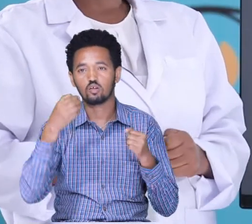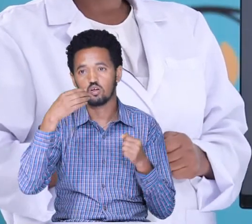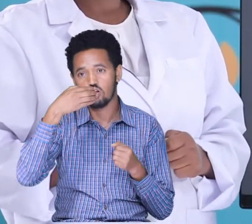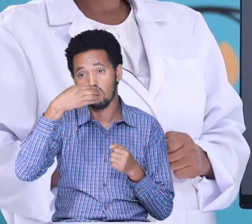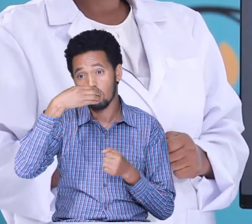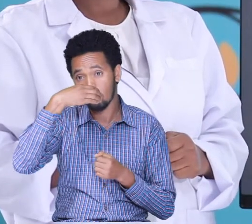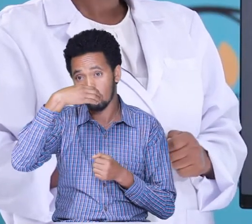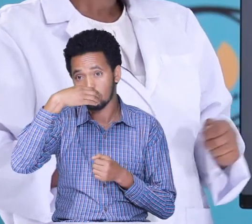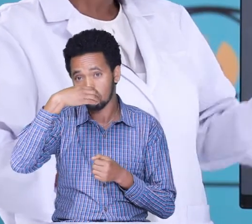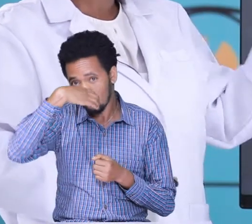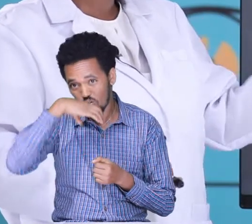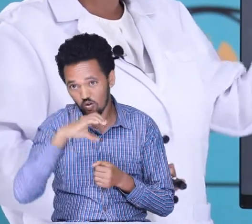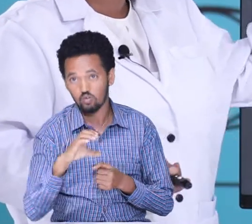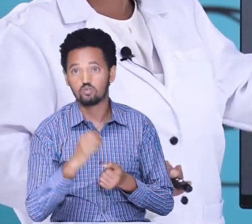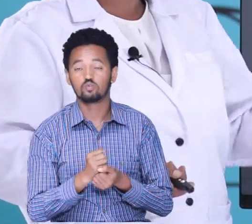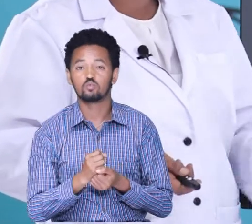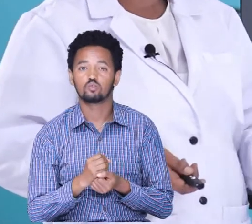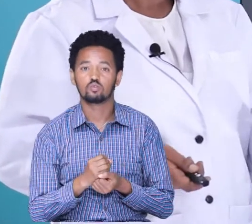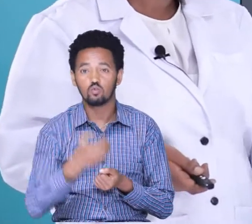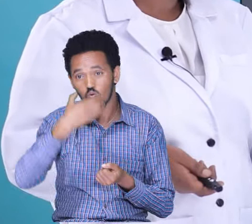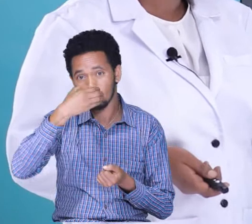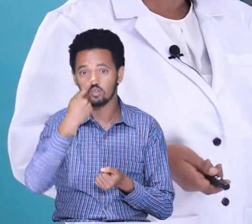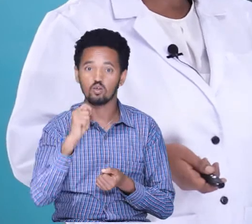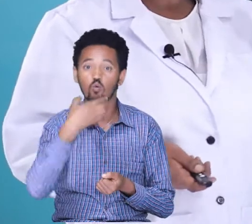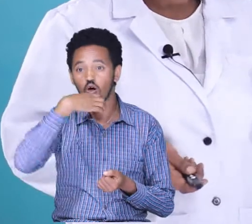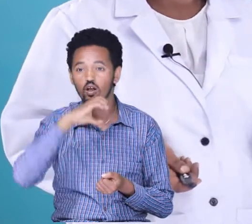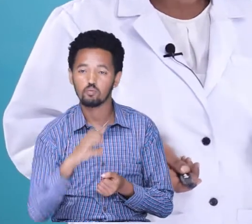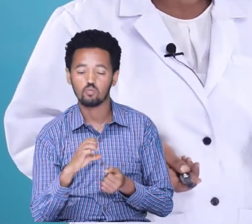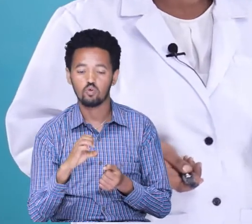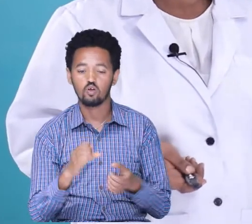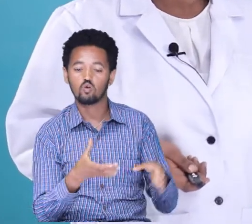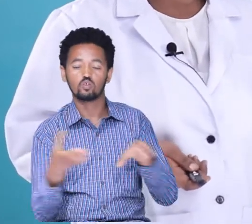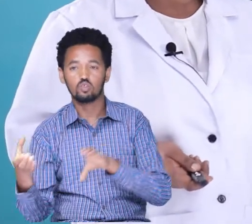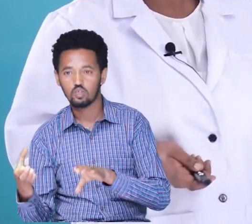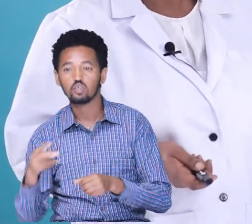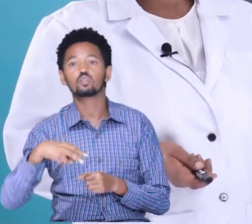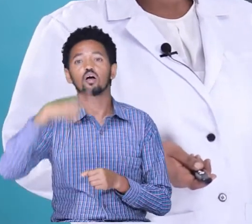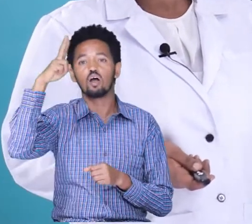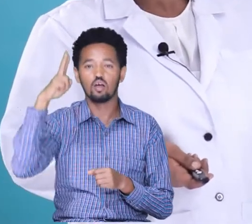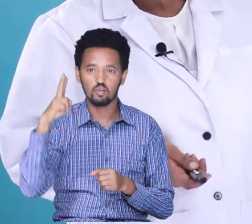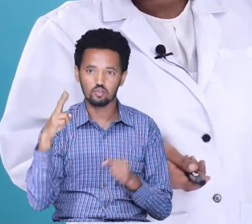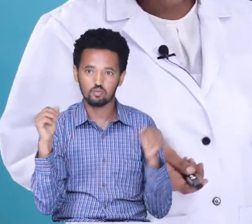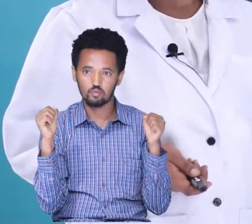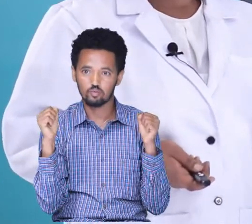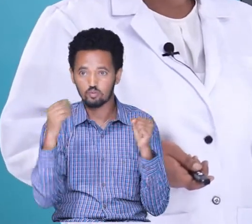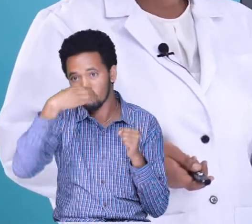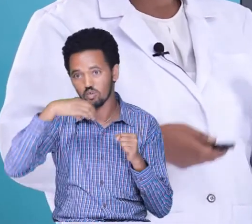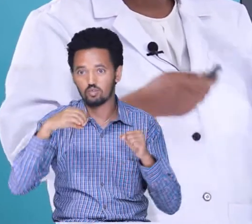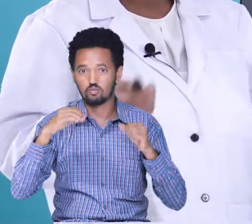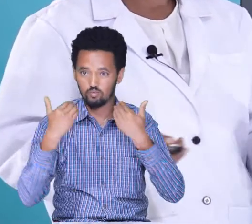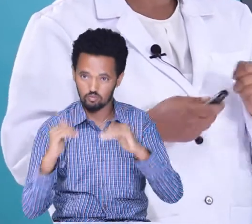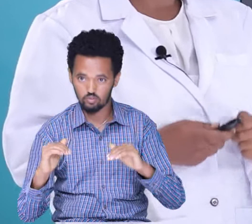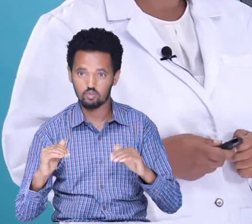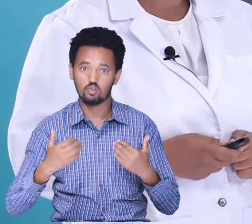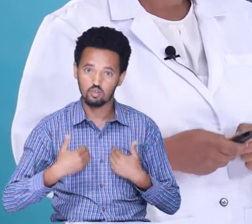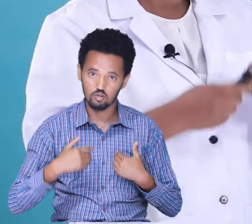ocean current. The warm ocean current have high temperature and high moisture. Because of